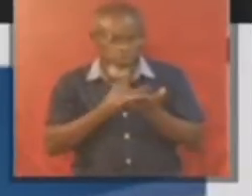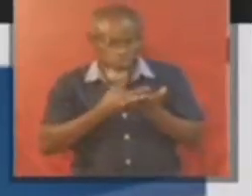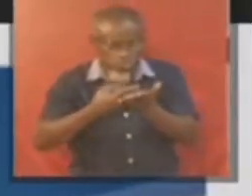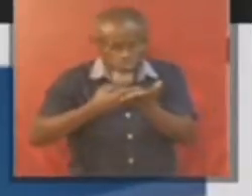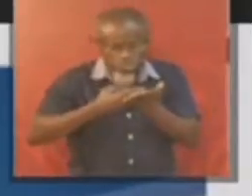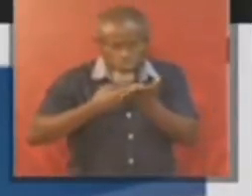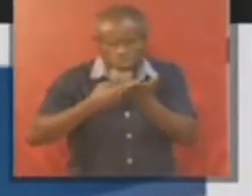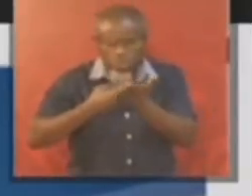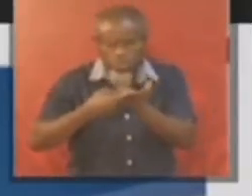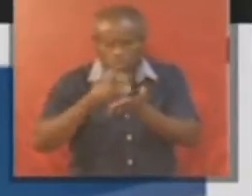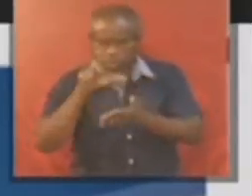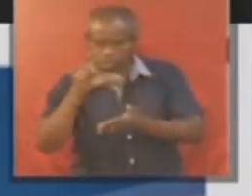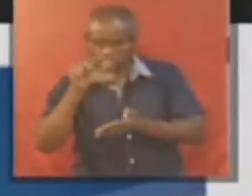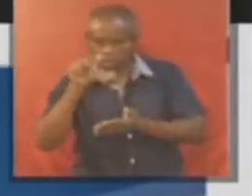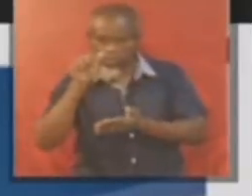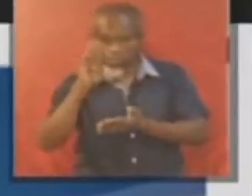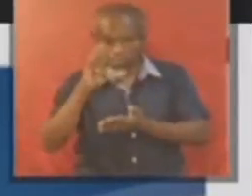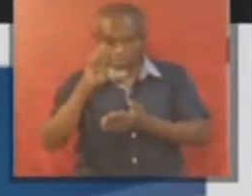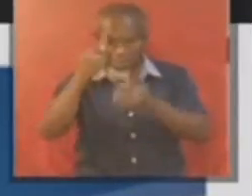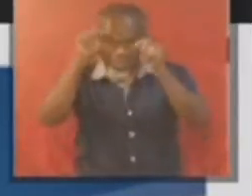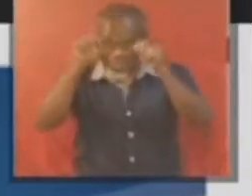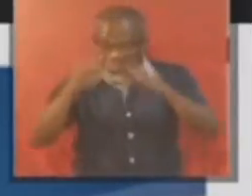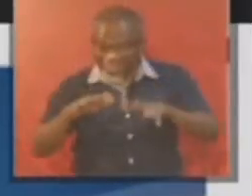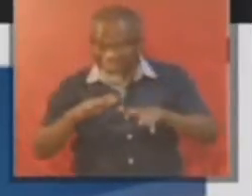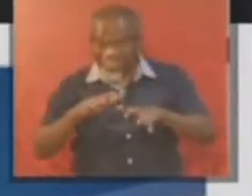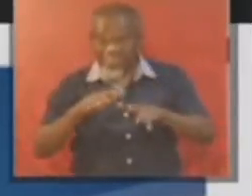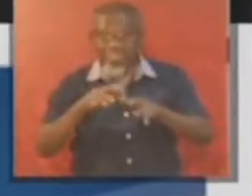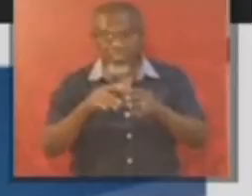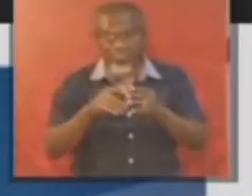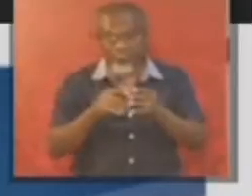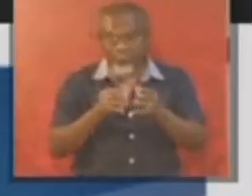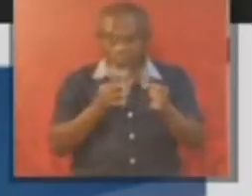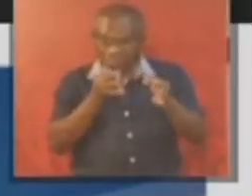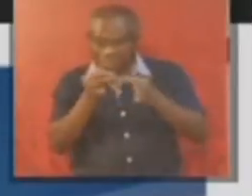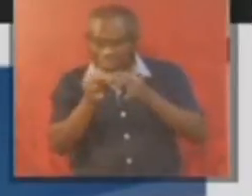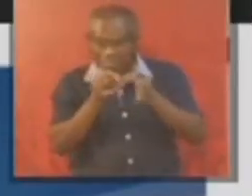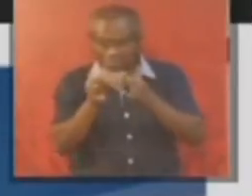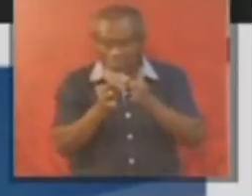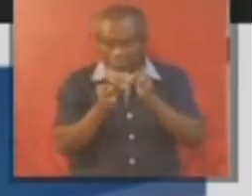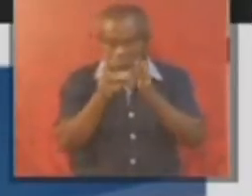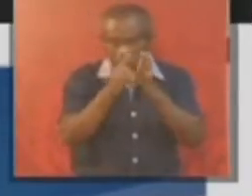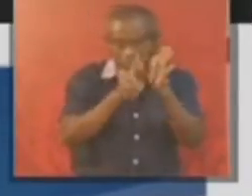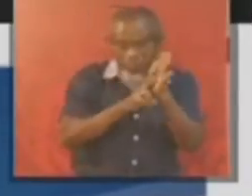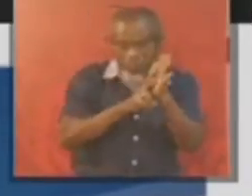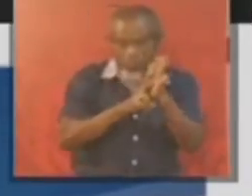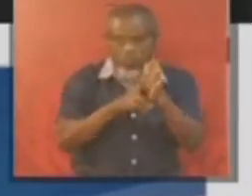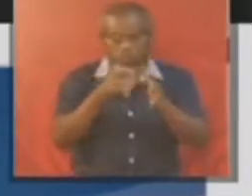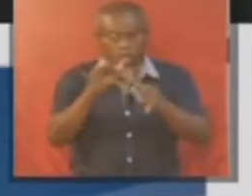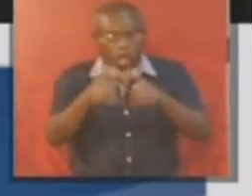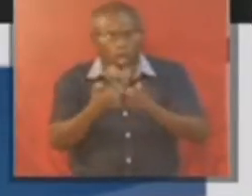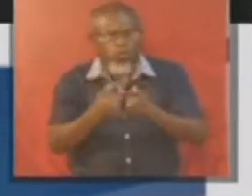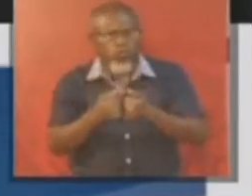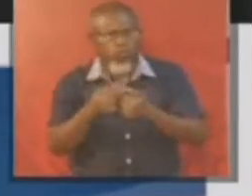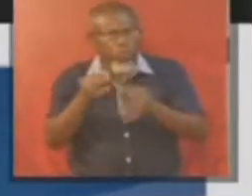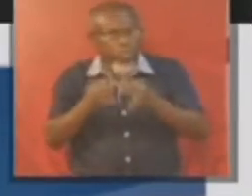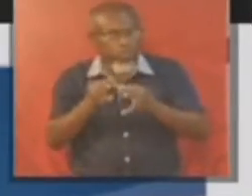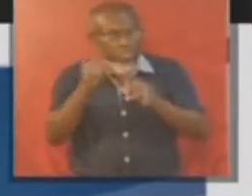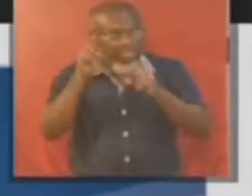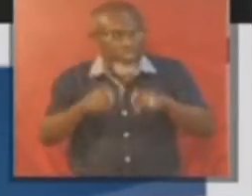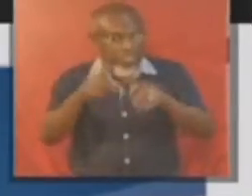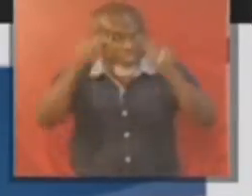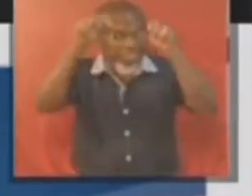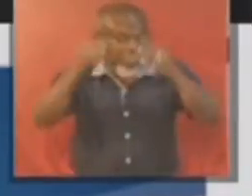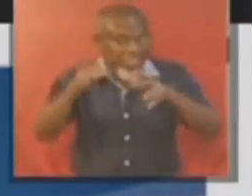parameters, discussing how they were able to maybe even come in to get reassessed,